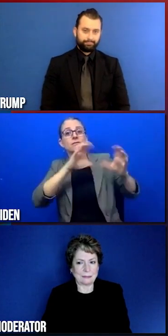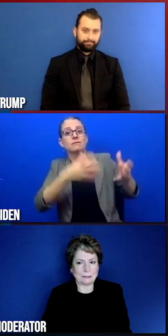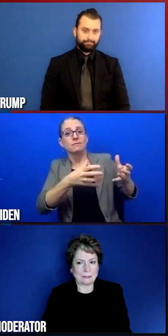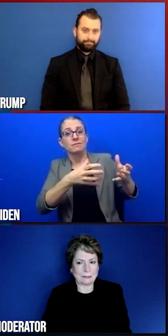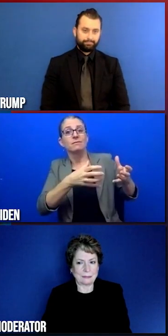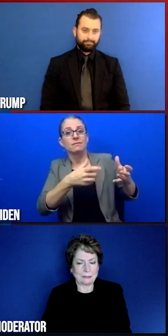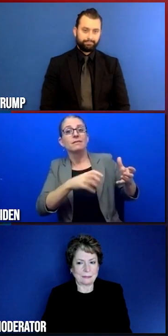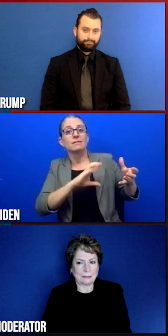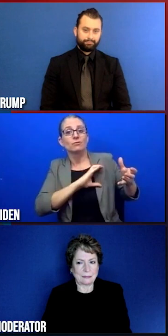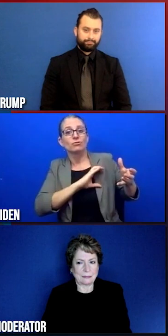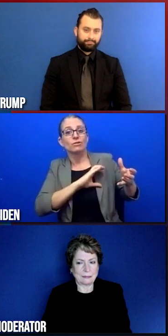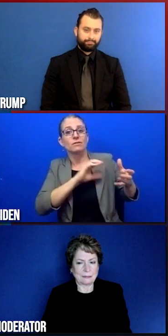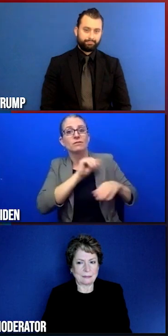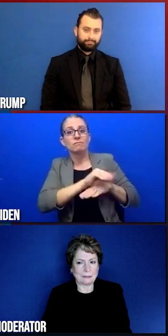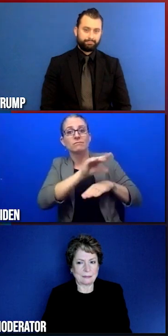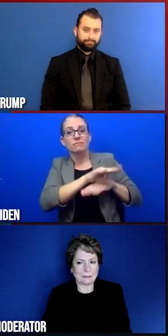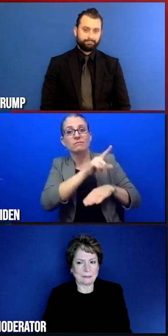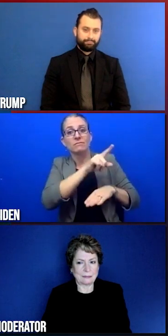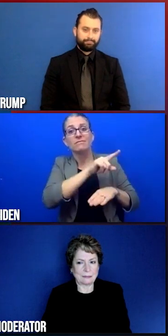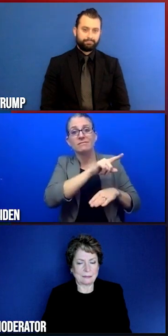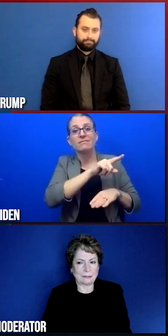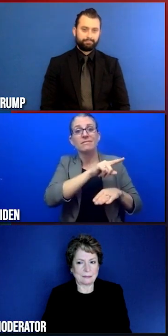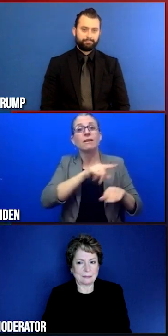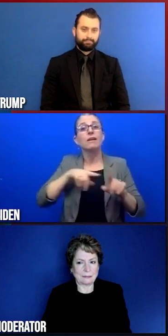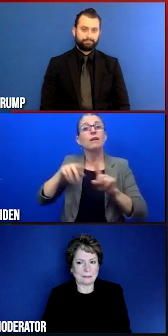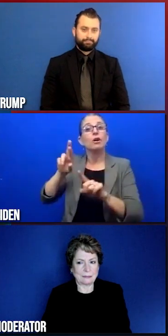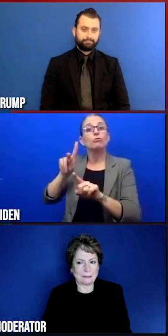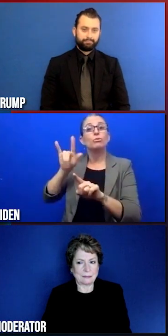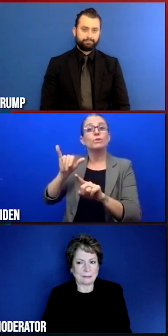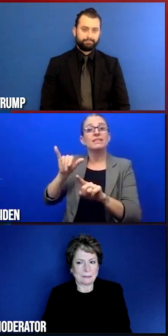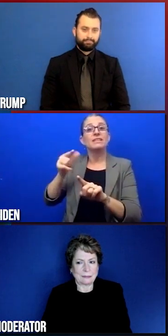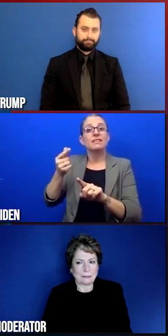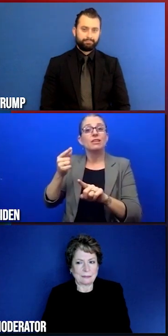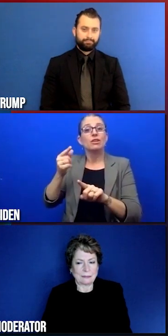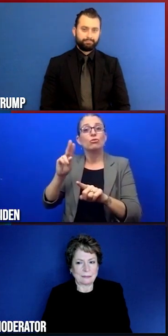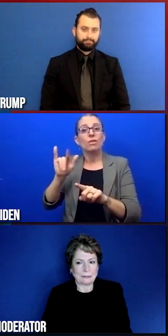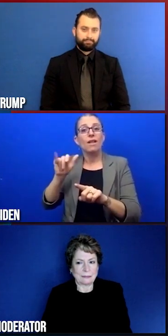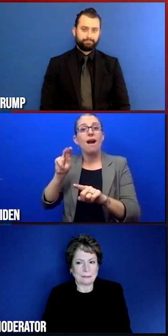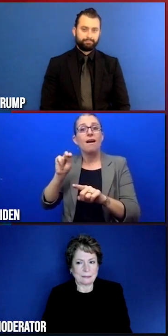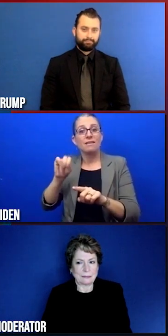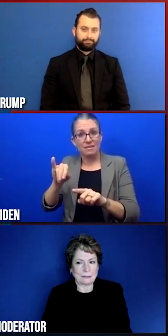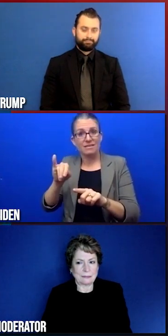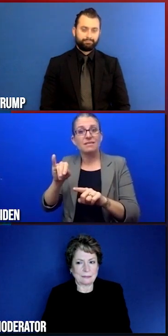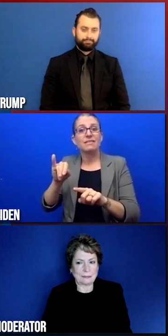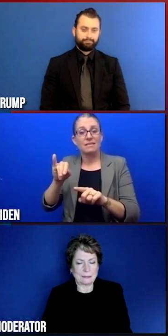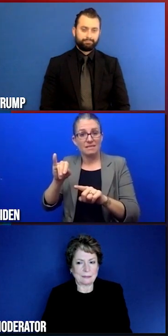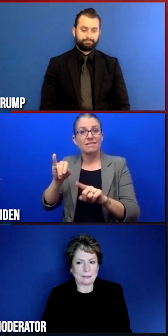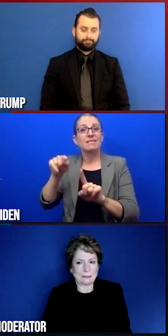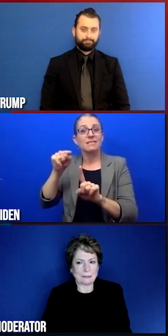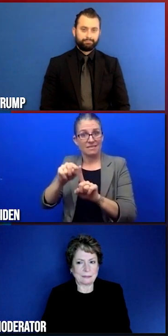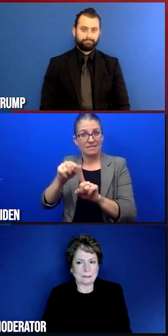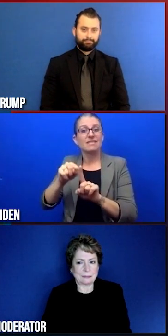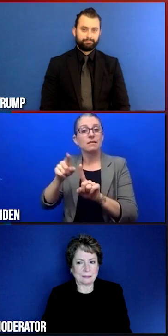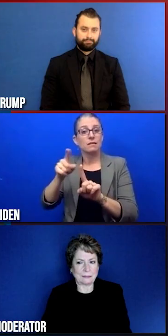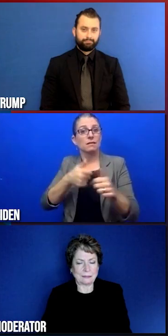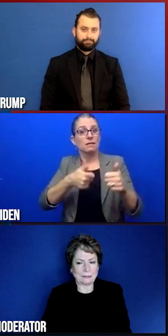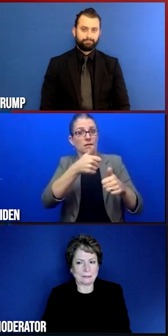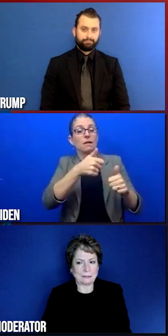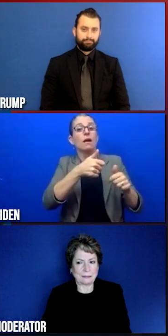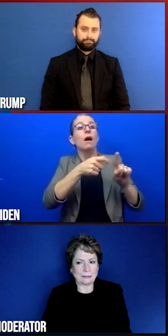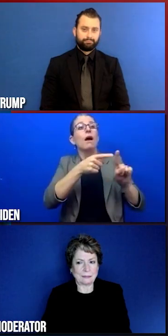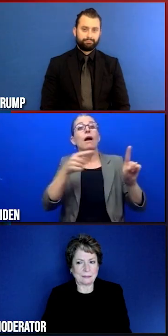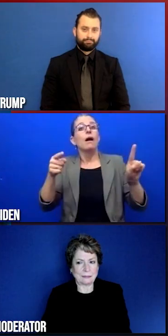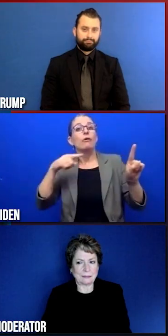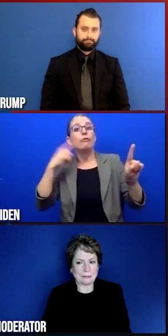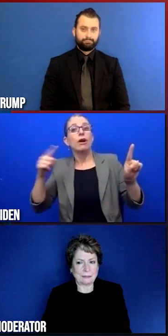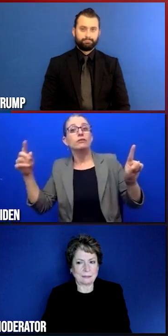he's being used as a Russian pawn. He's being fed information that is Russian, that is not true. And then what